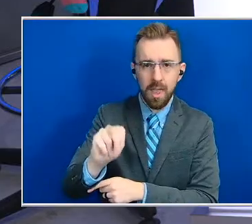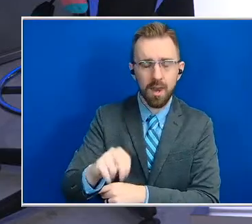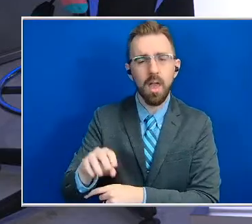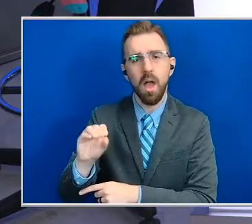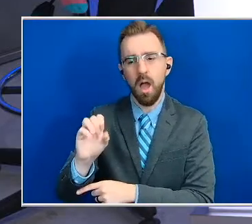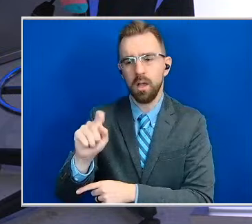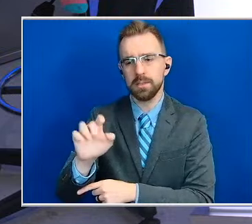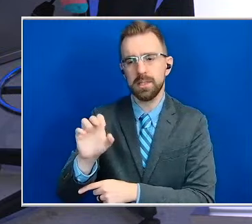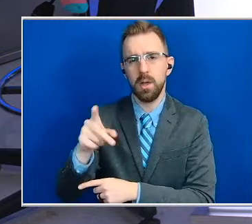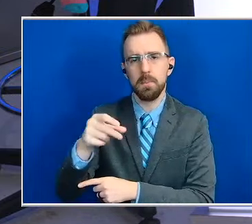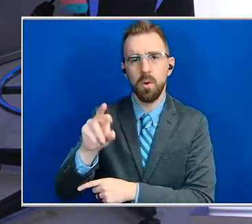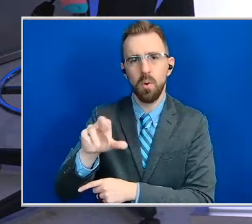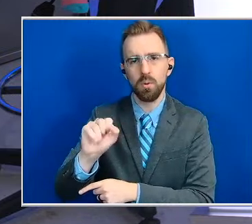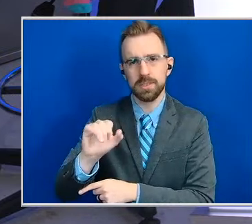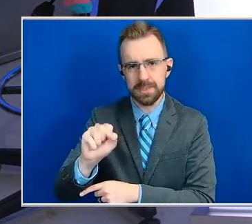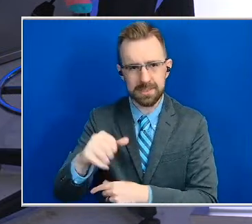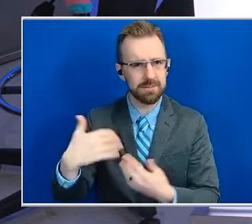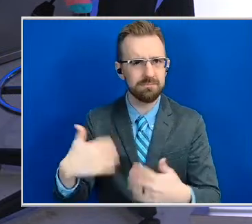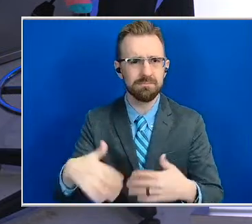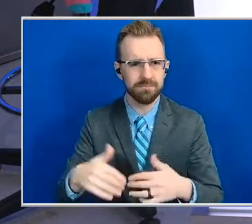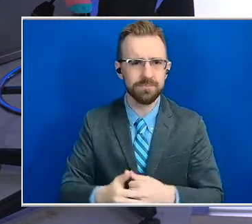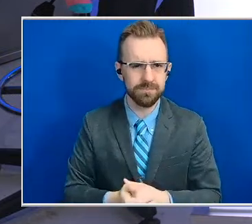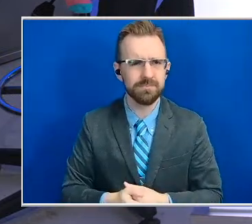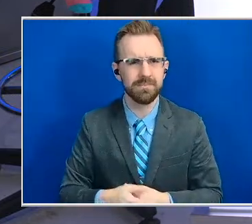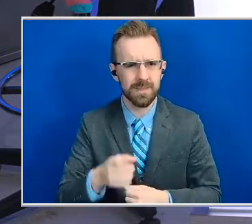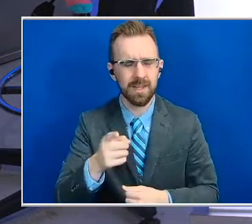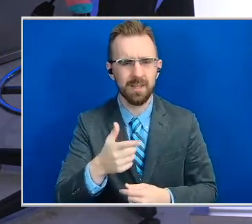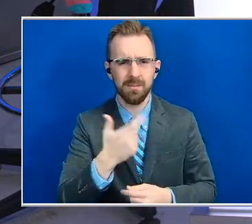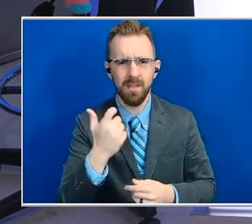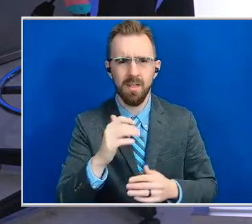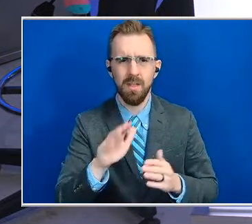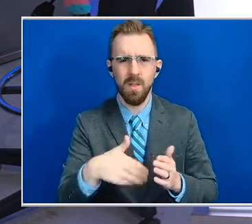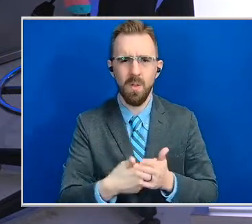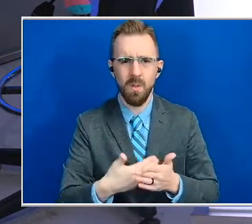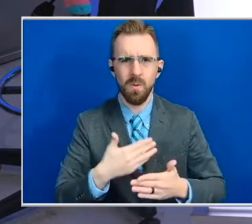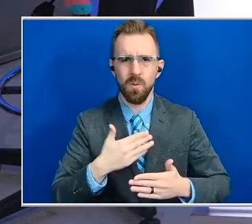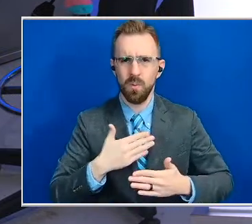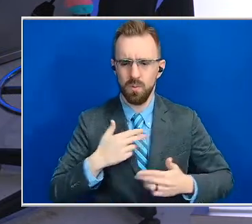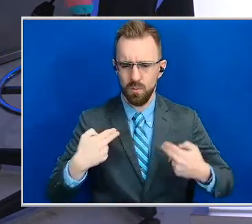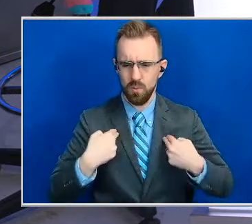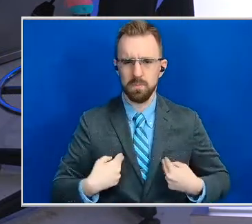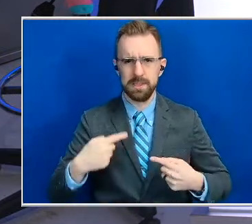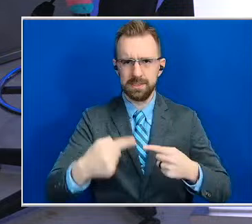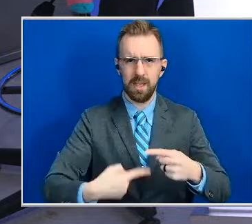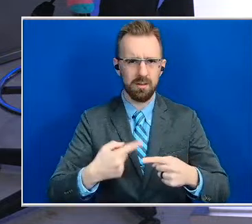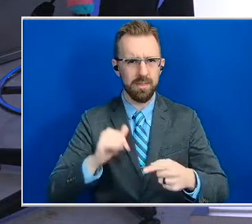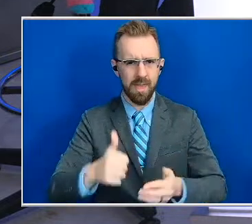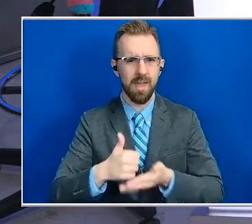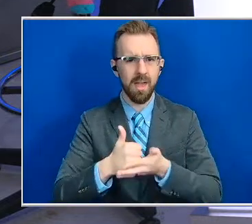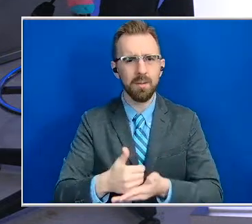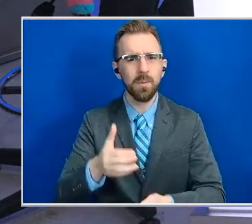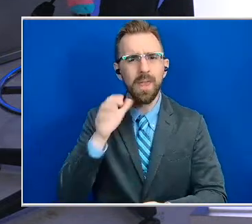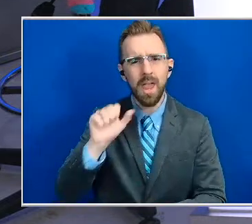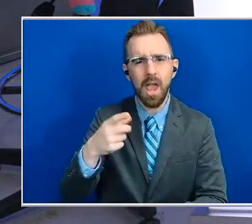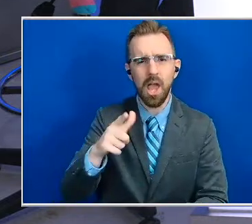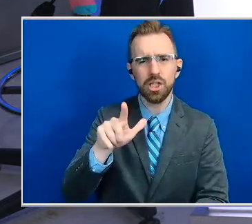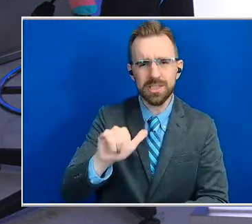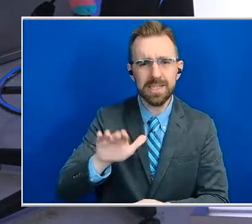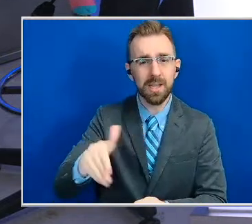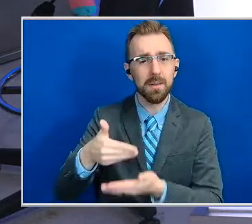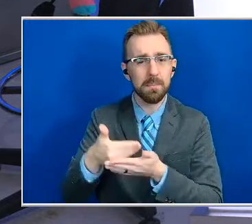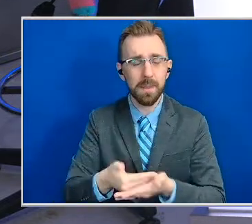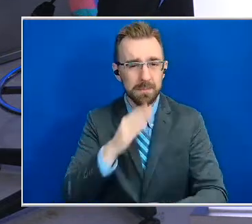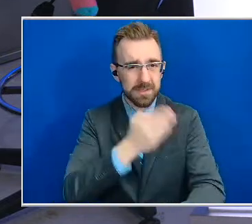mean, Yeah. in some ways, right? I mean, they need, because in the whole human cycle that helps. Okay, well, let's hear from Ashley and from Anderson.